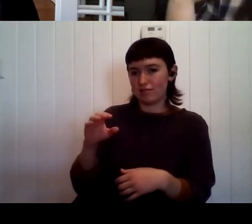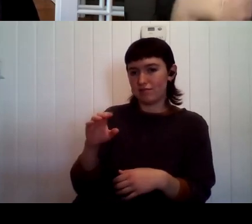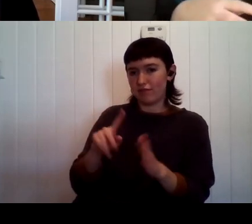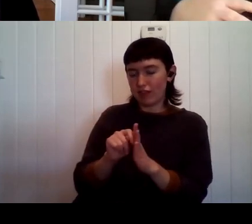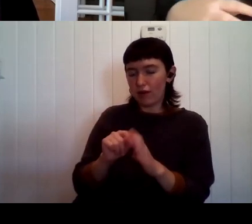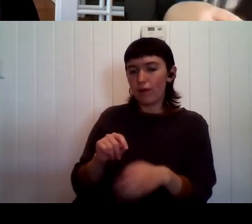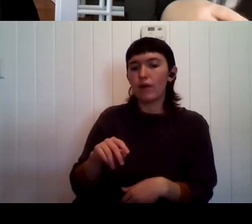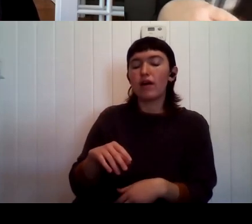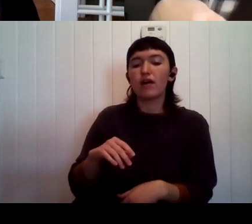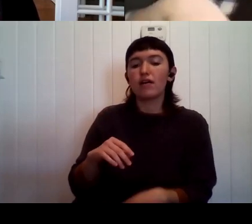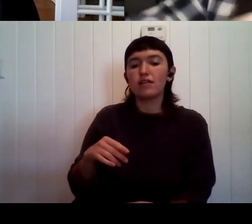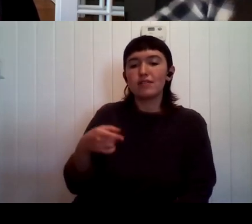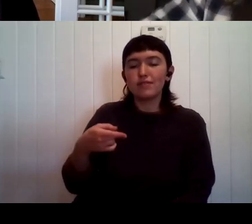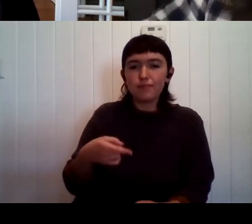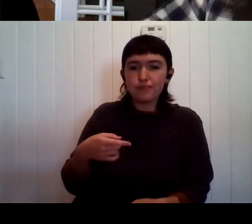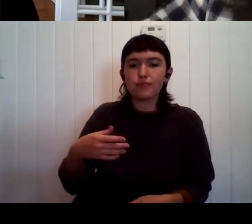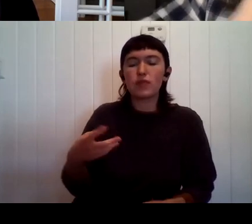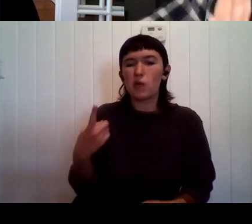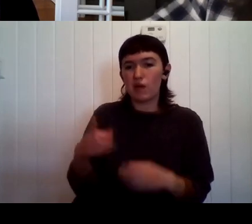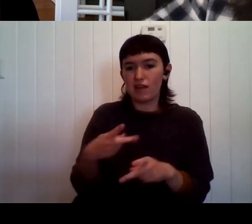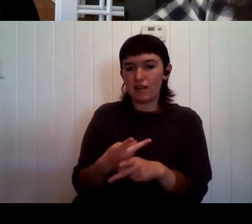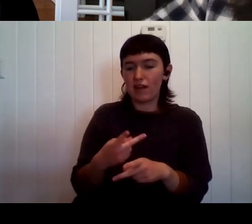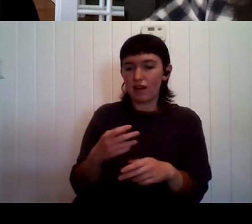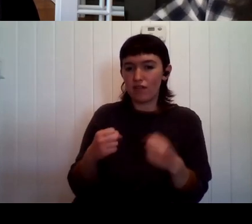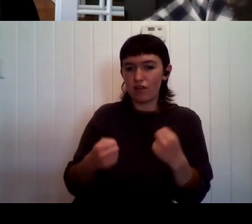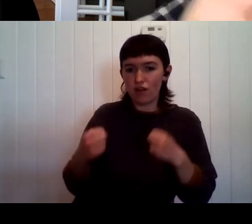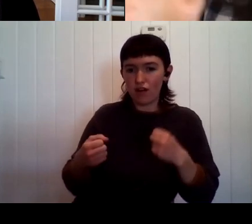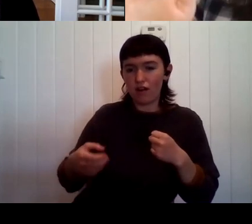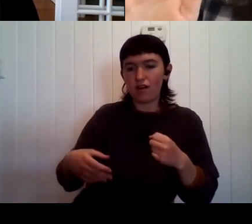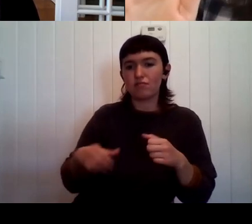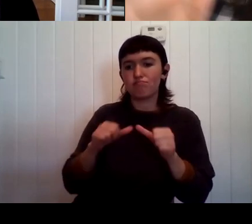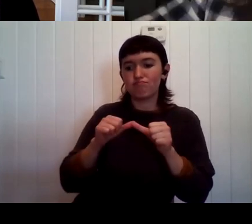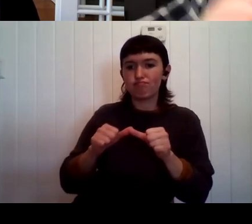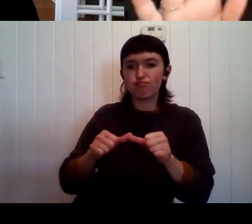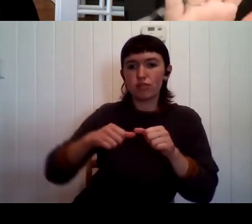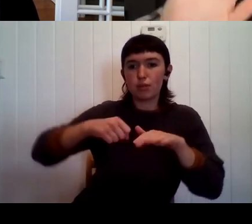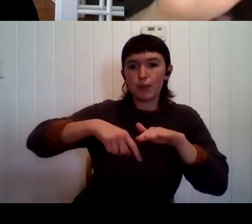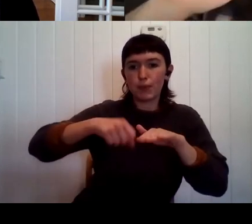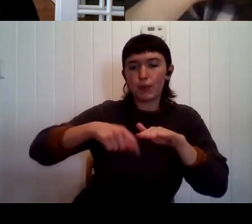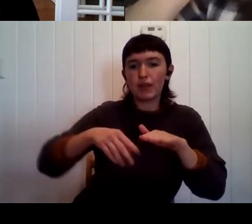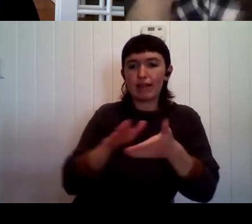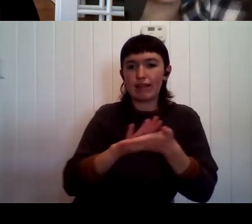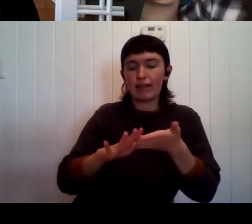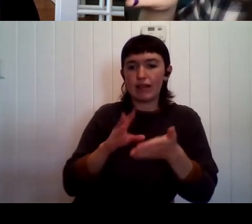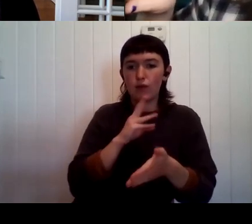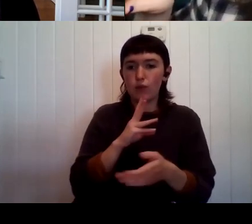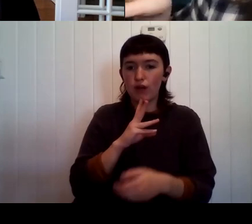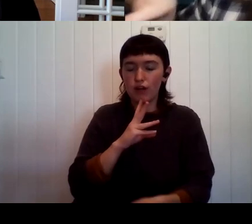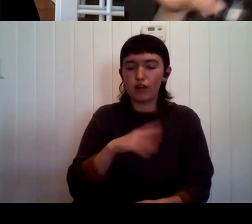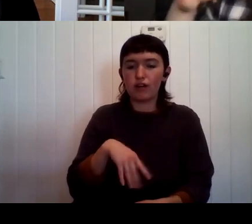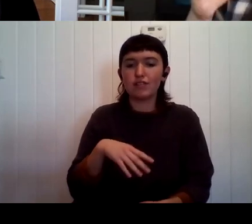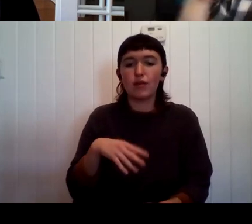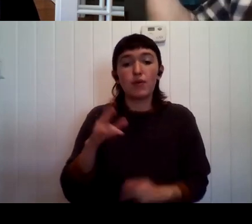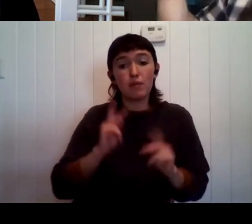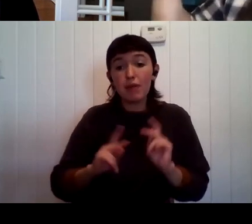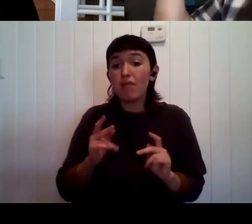constantly dripping, which is wild. And I don't know the details. I just know that there people are working on this stuff,